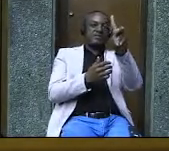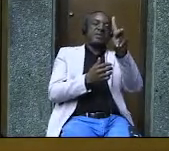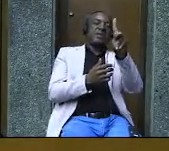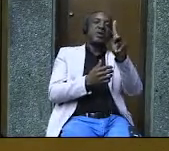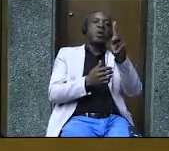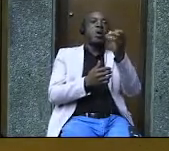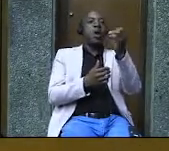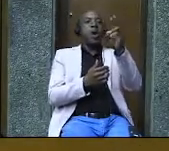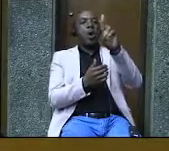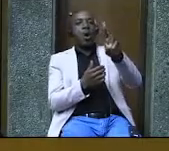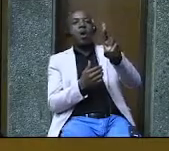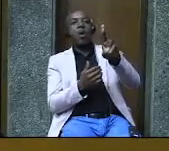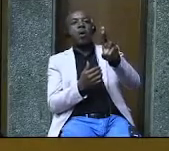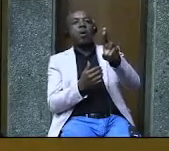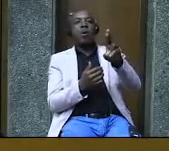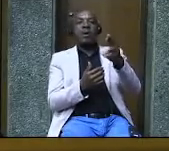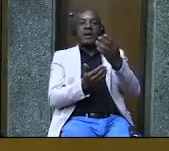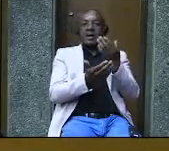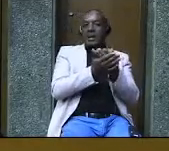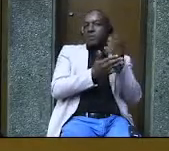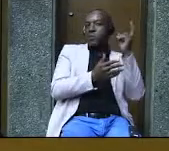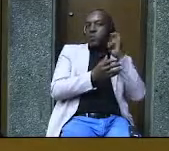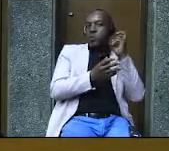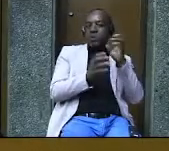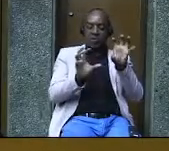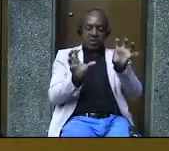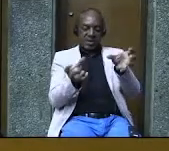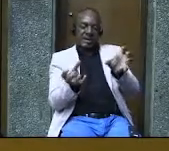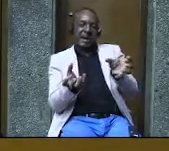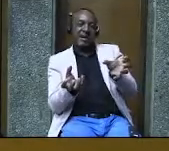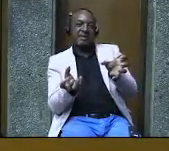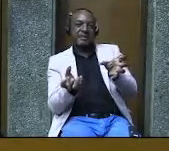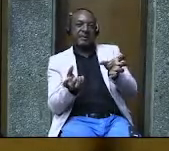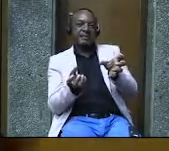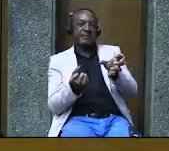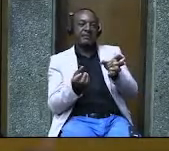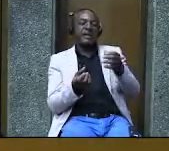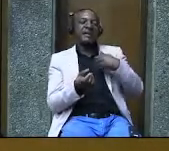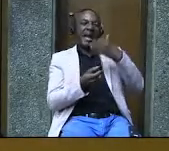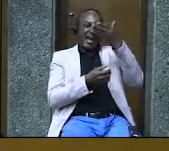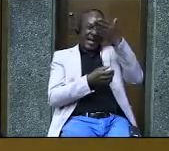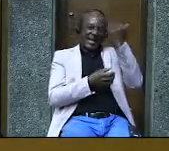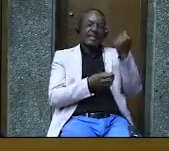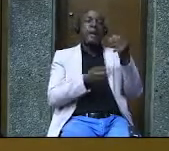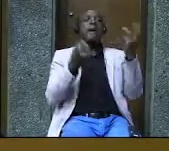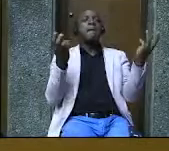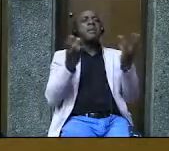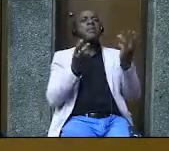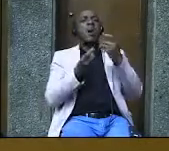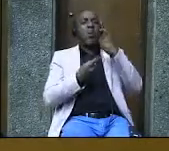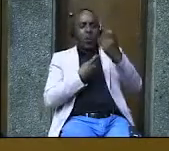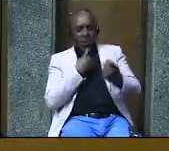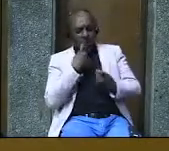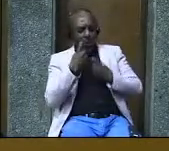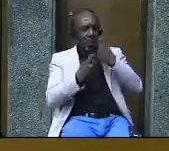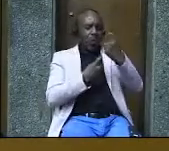YouTube, di load shedding tse re leng ka hara tsona. I don't know, nkgono ba lla, people are crying.